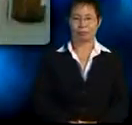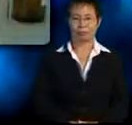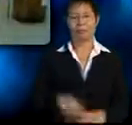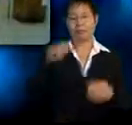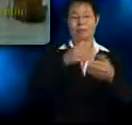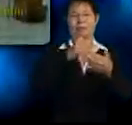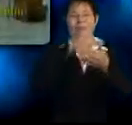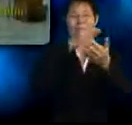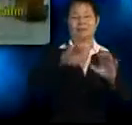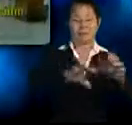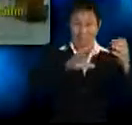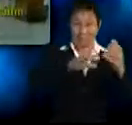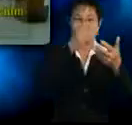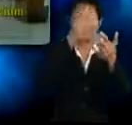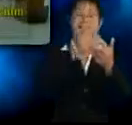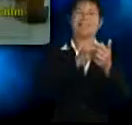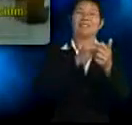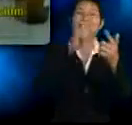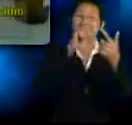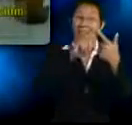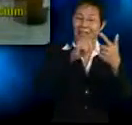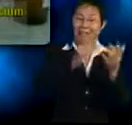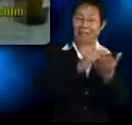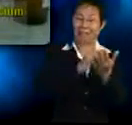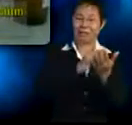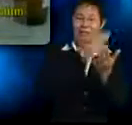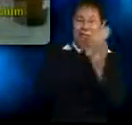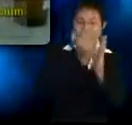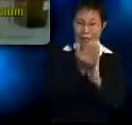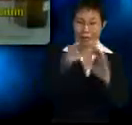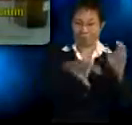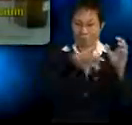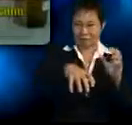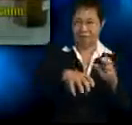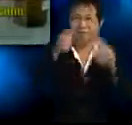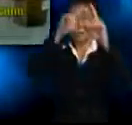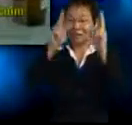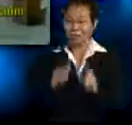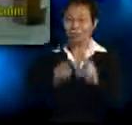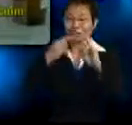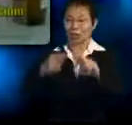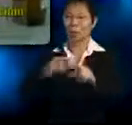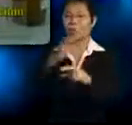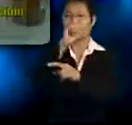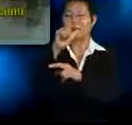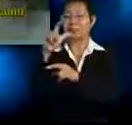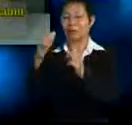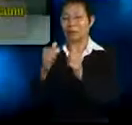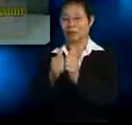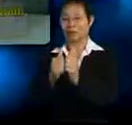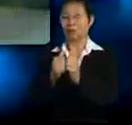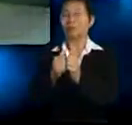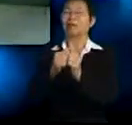In our second part, we'll need to test the reaction between calcium carbonate and